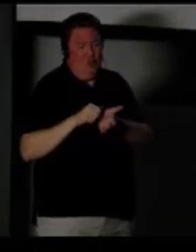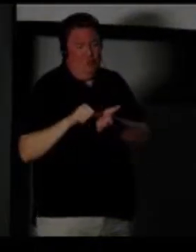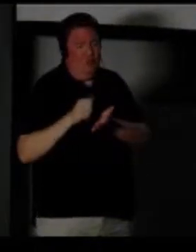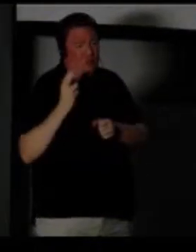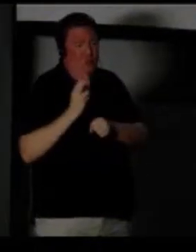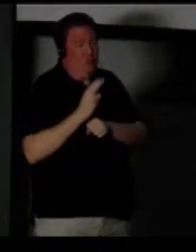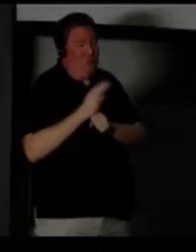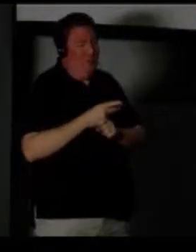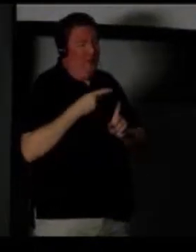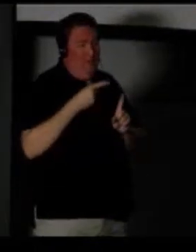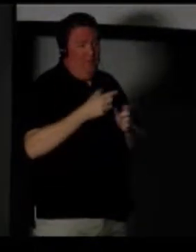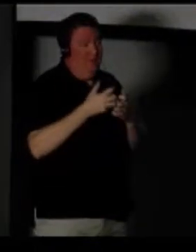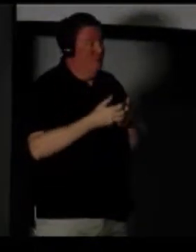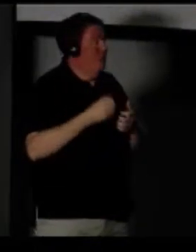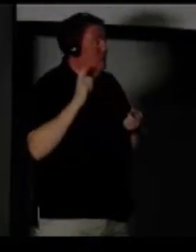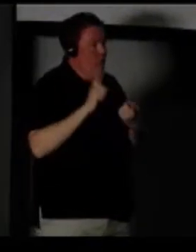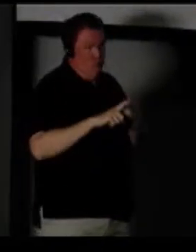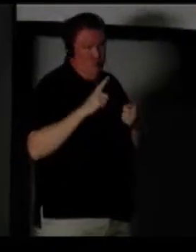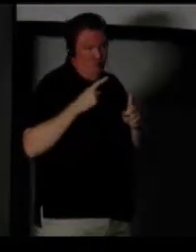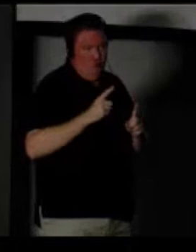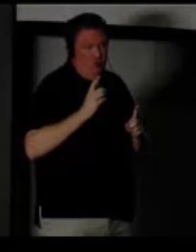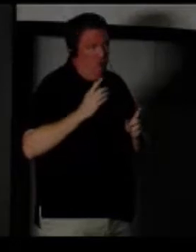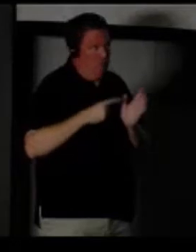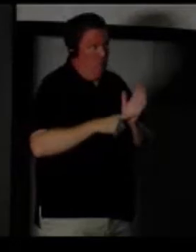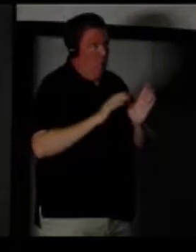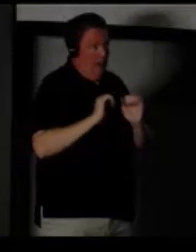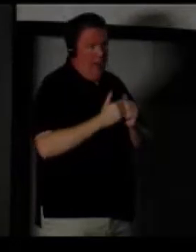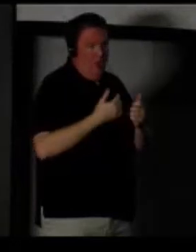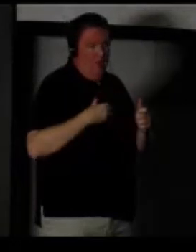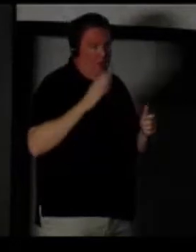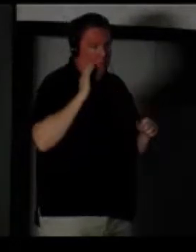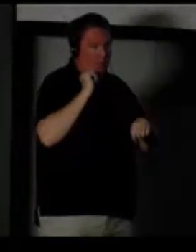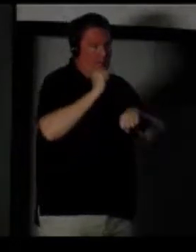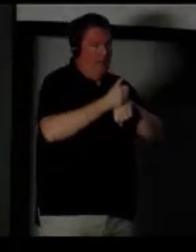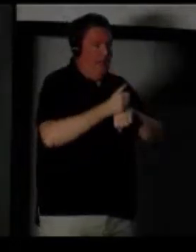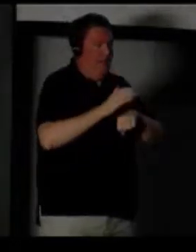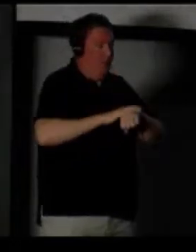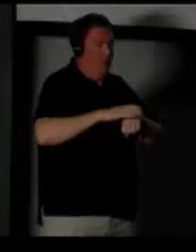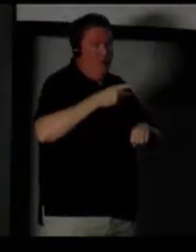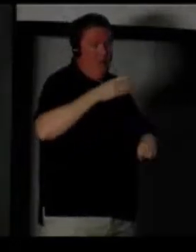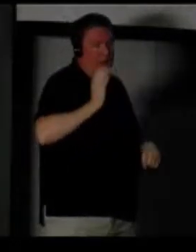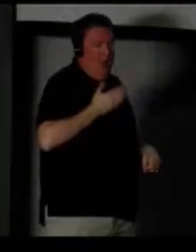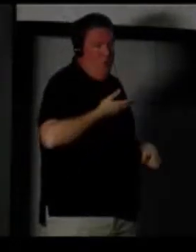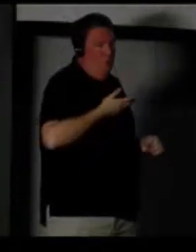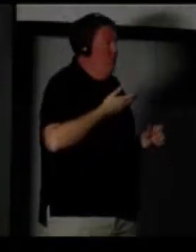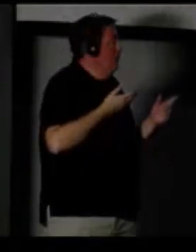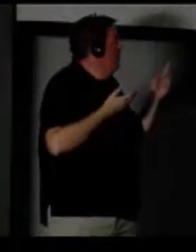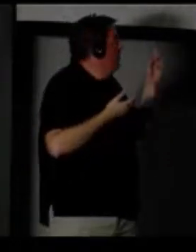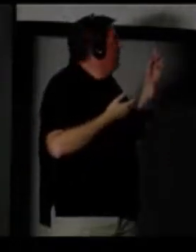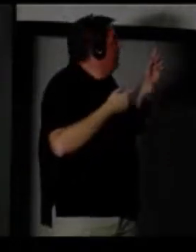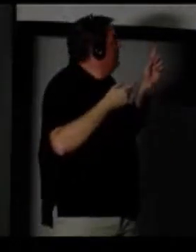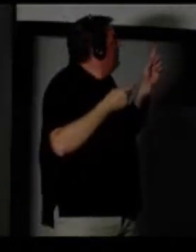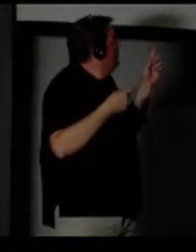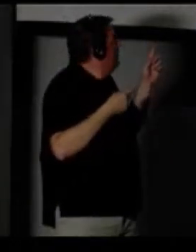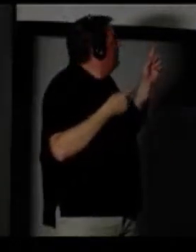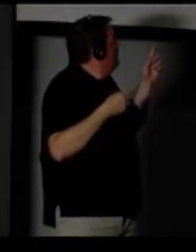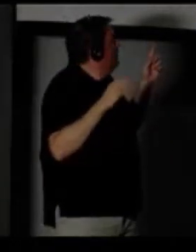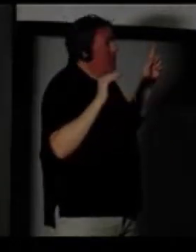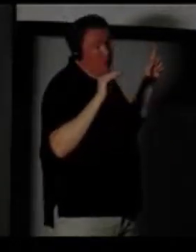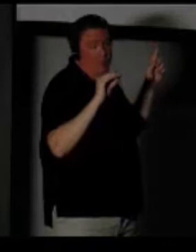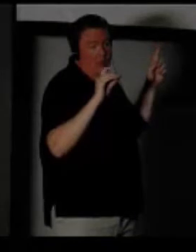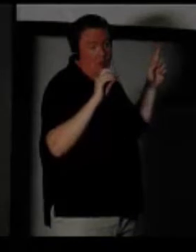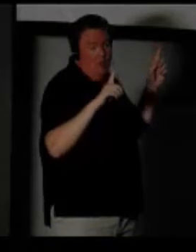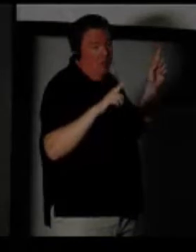using a pointing machine to show us how it would have been rigged on our plaster model. and then again, a pointing machine